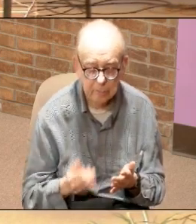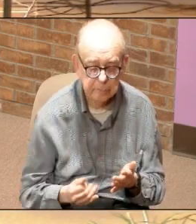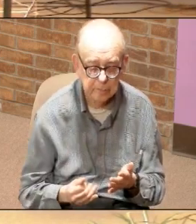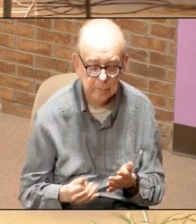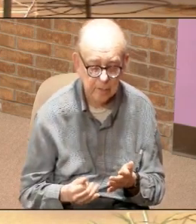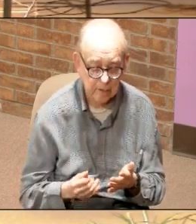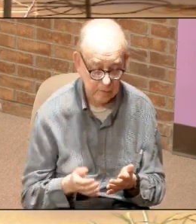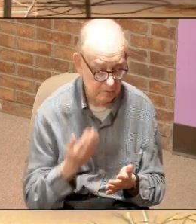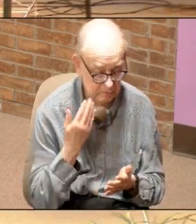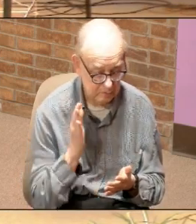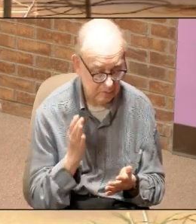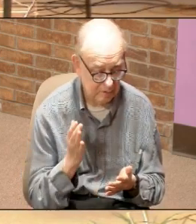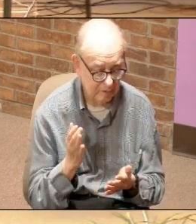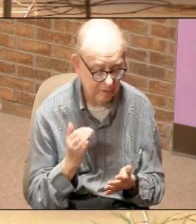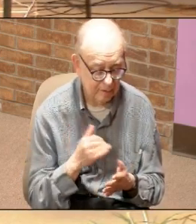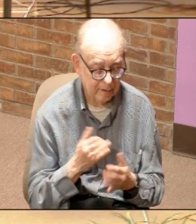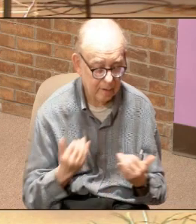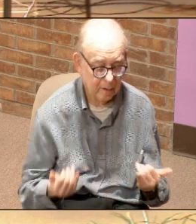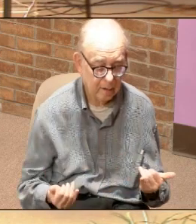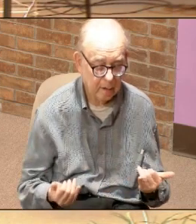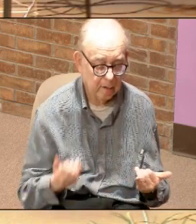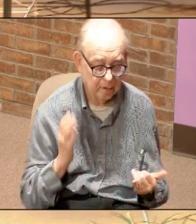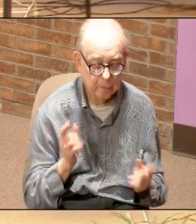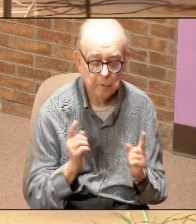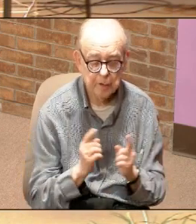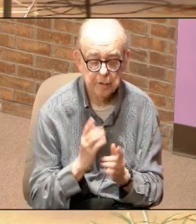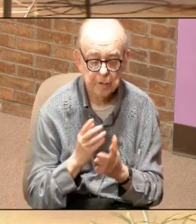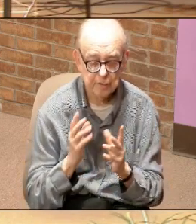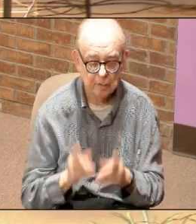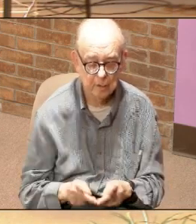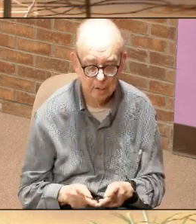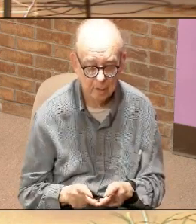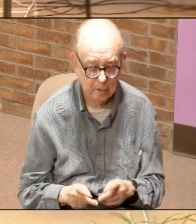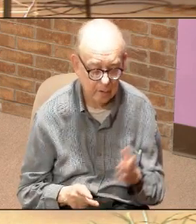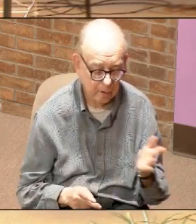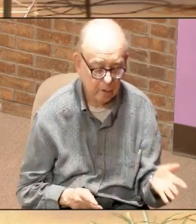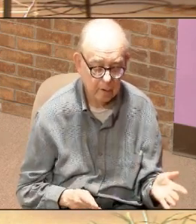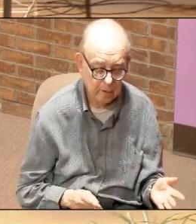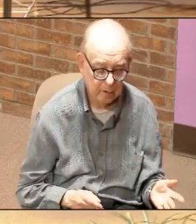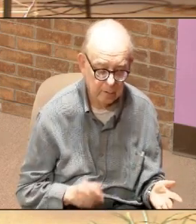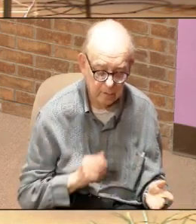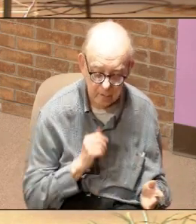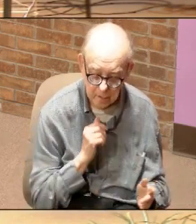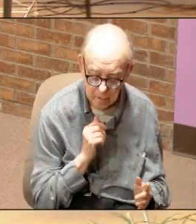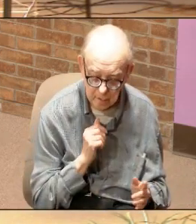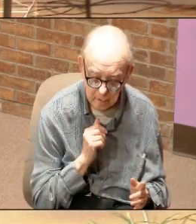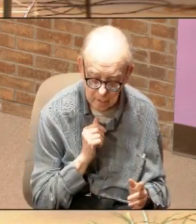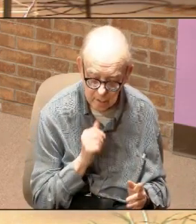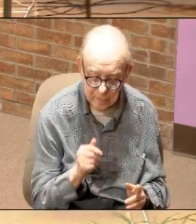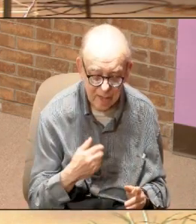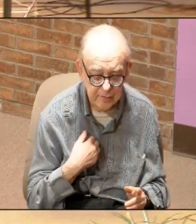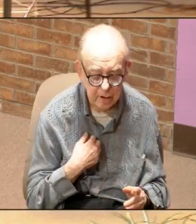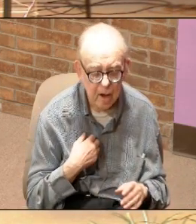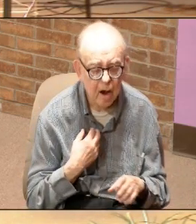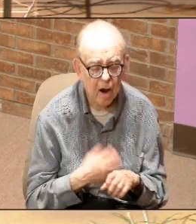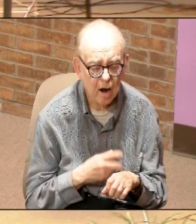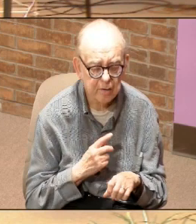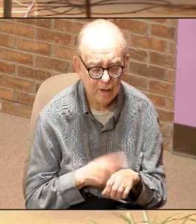Because you don't know that today you're going to meet somebody over here that's really going through a rough time.